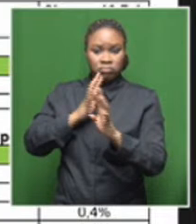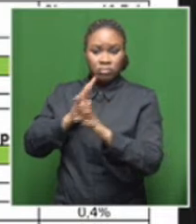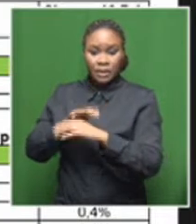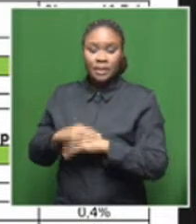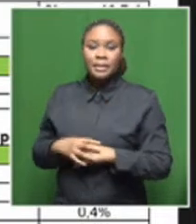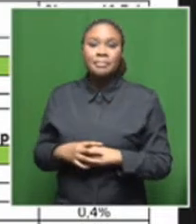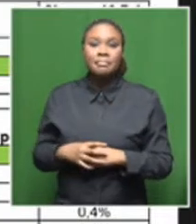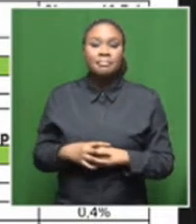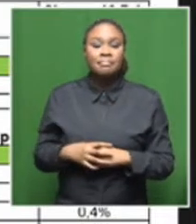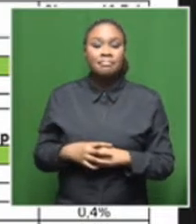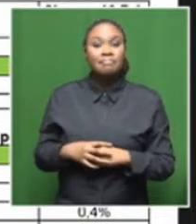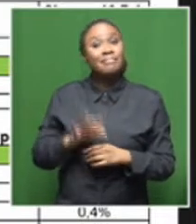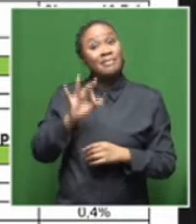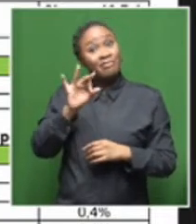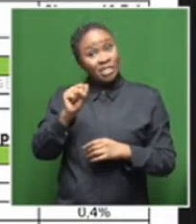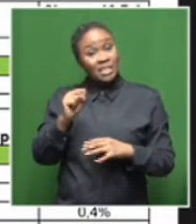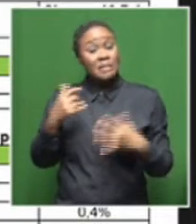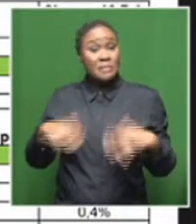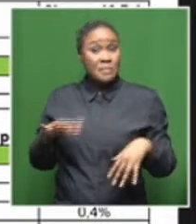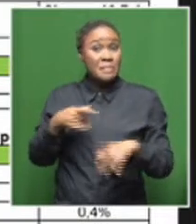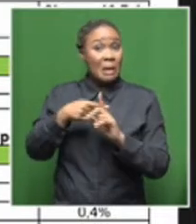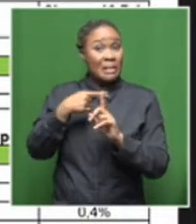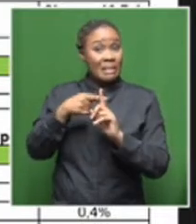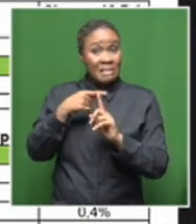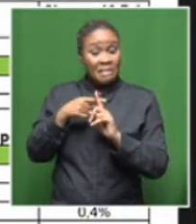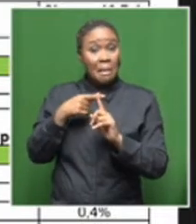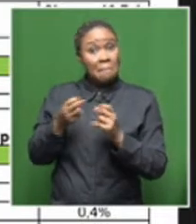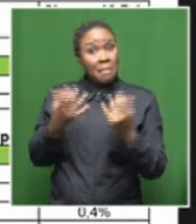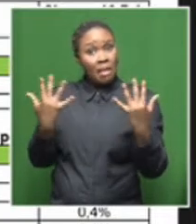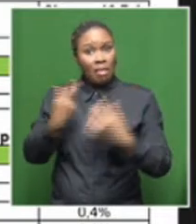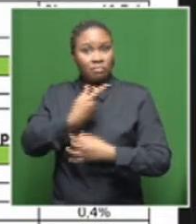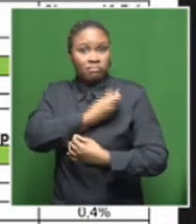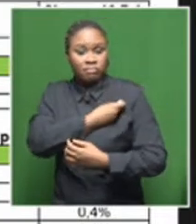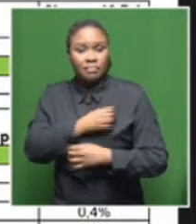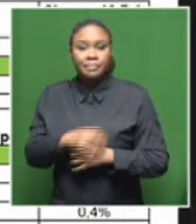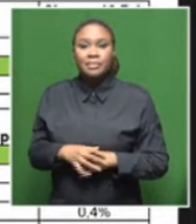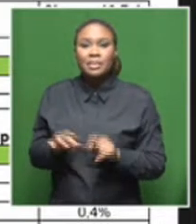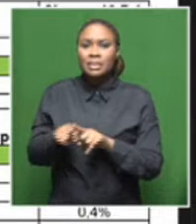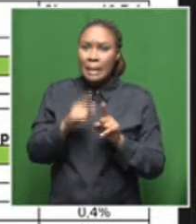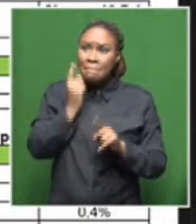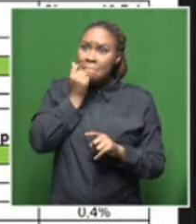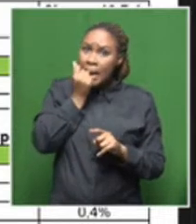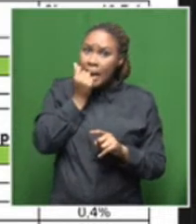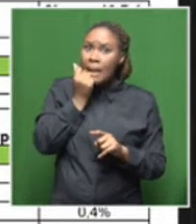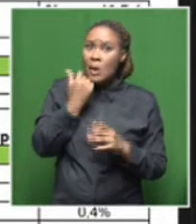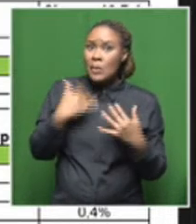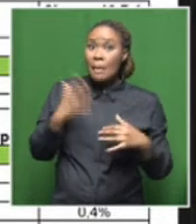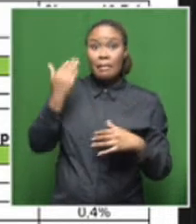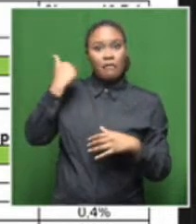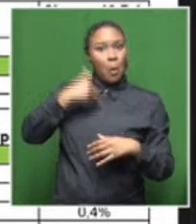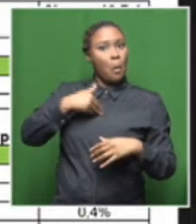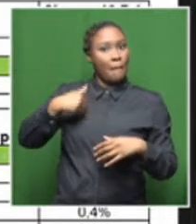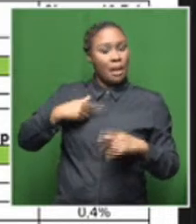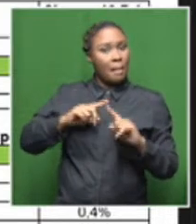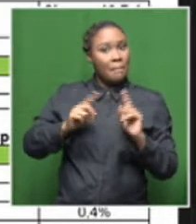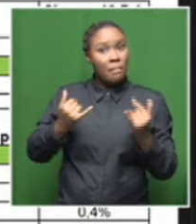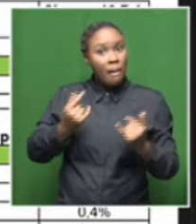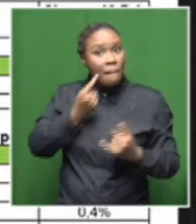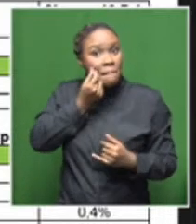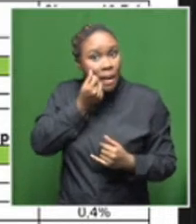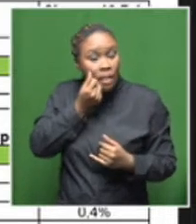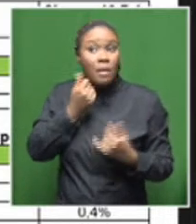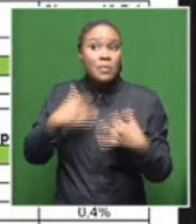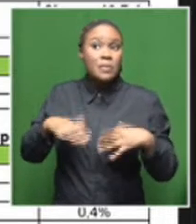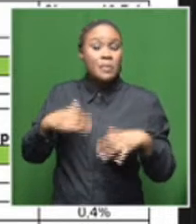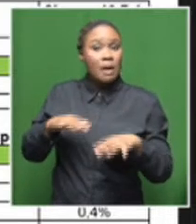program. Also encouraging is a larger number of males are coming, with a 20% increase in